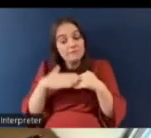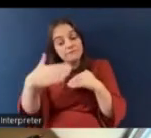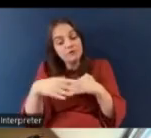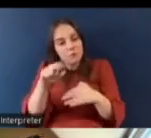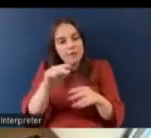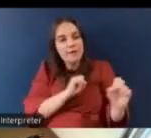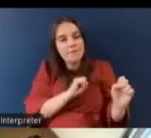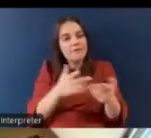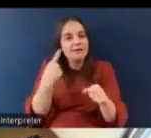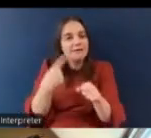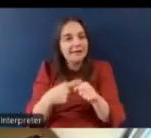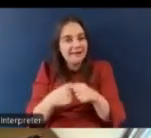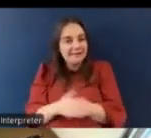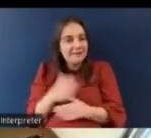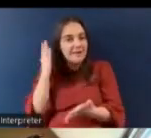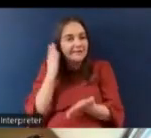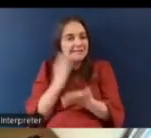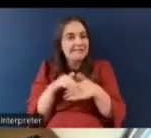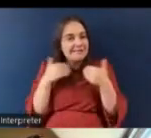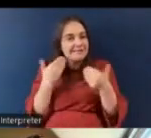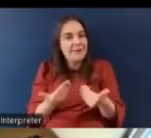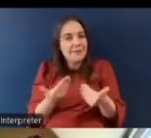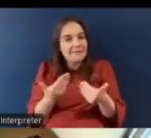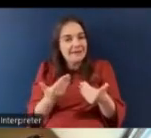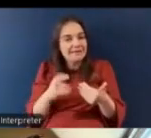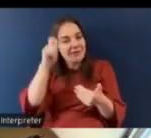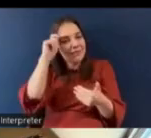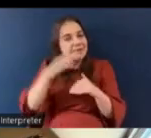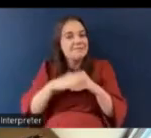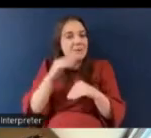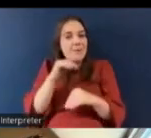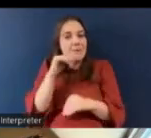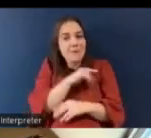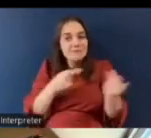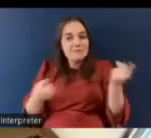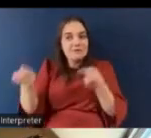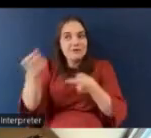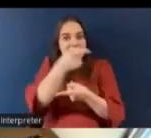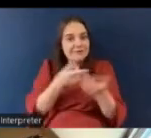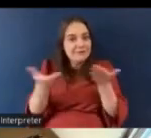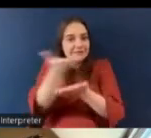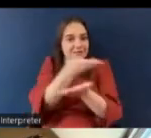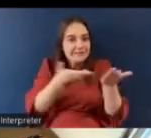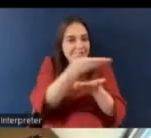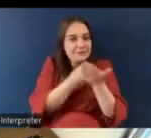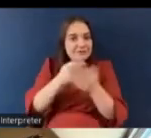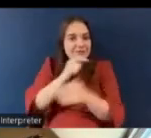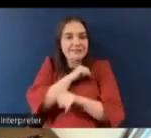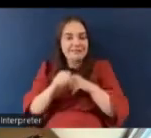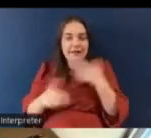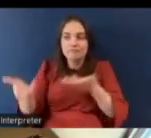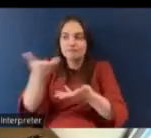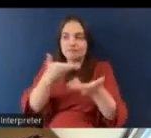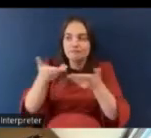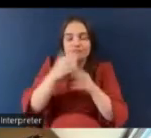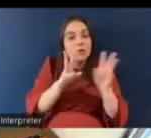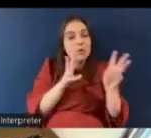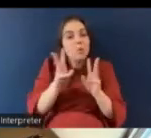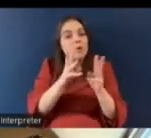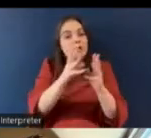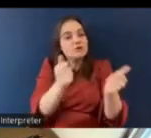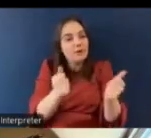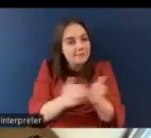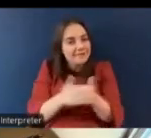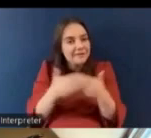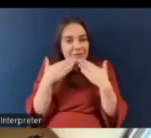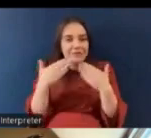So I'll stop talking now because I think it's more important that you get a chance to share with each other in the workshops. So